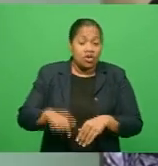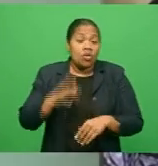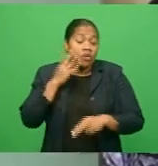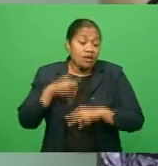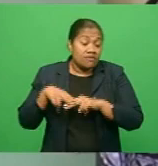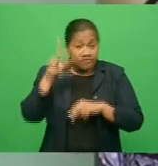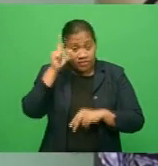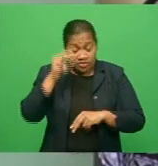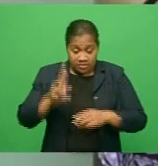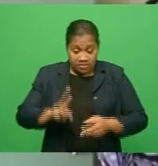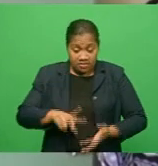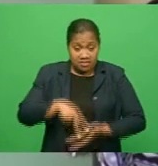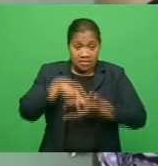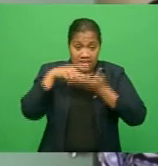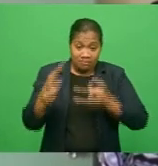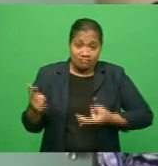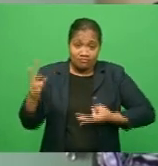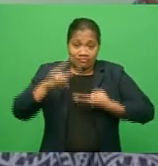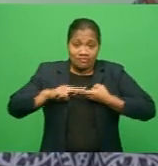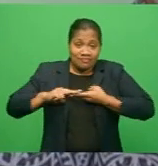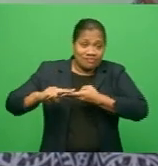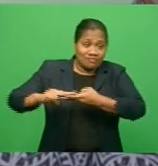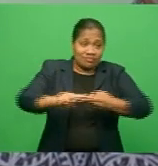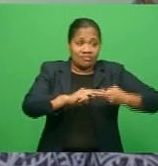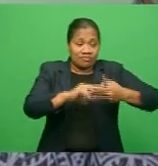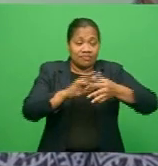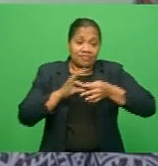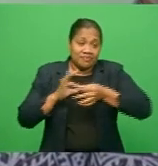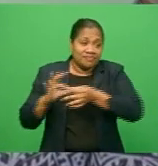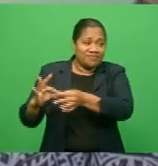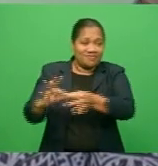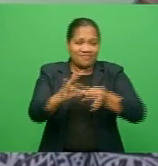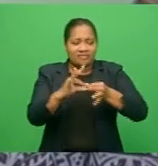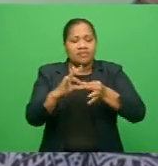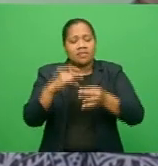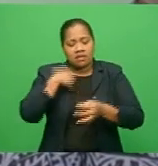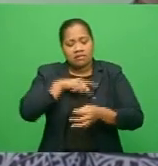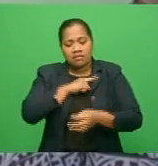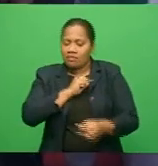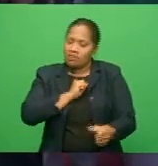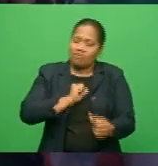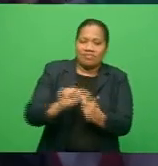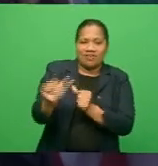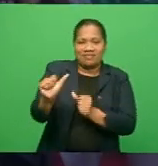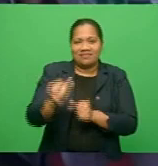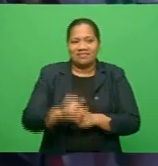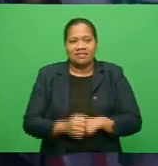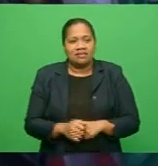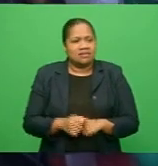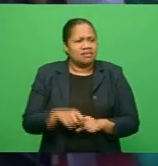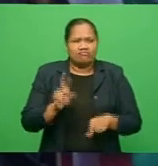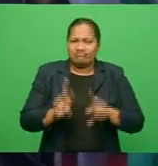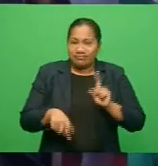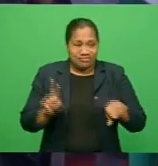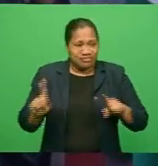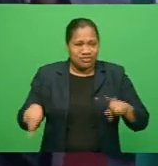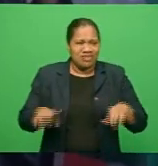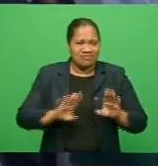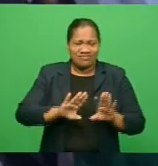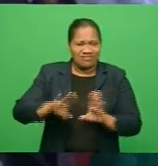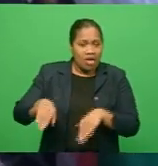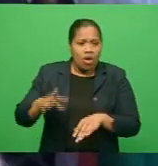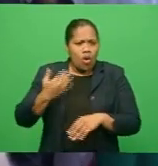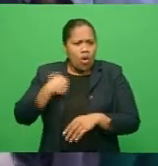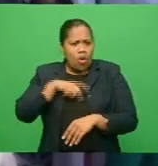when we support one another, we are at our very best. Despite our differences, we all sing